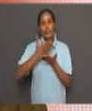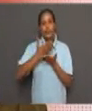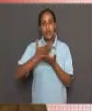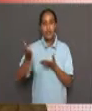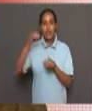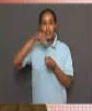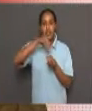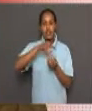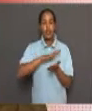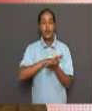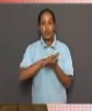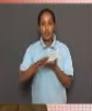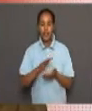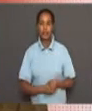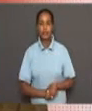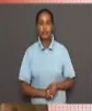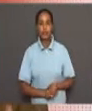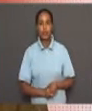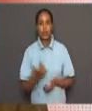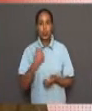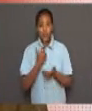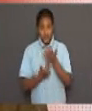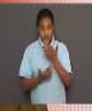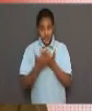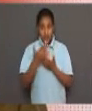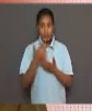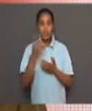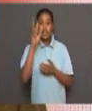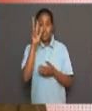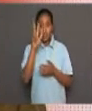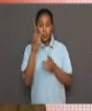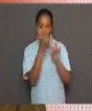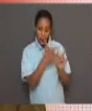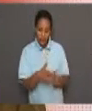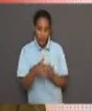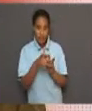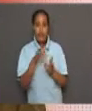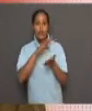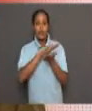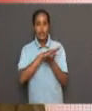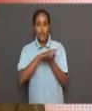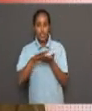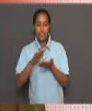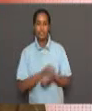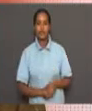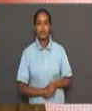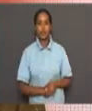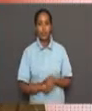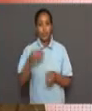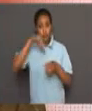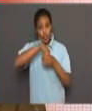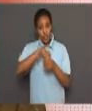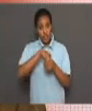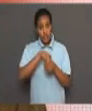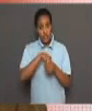remove additional impurities. We discussed the three methods of purification,